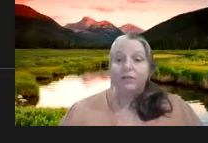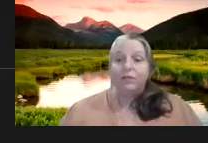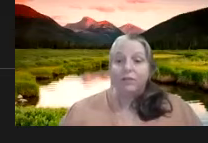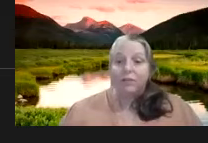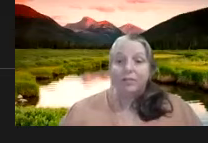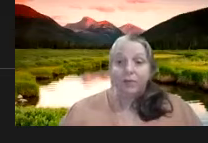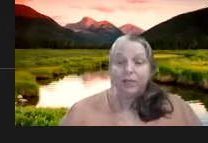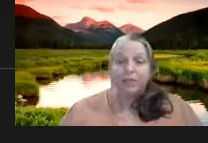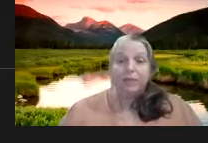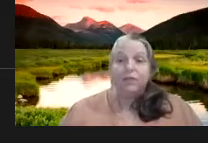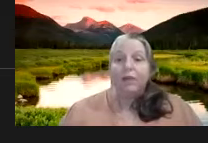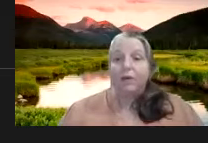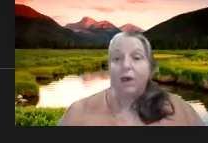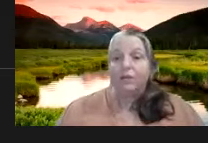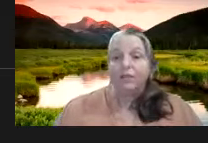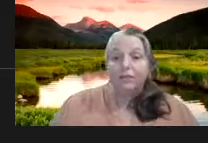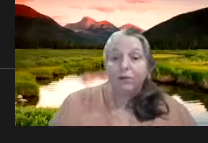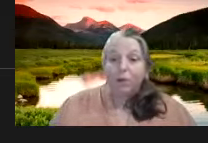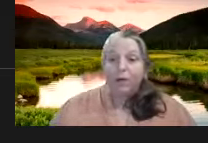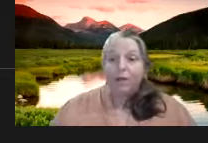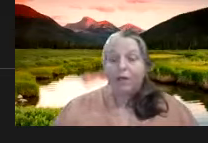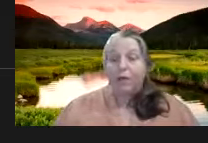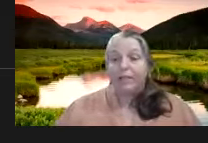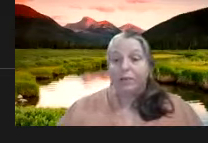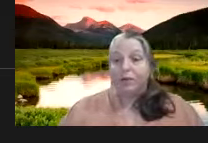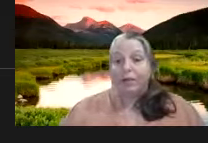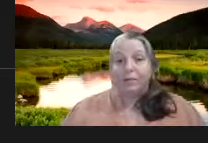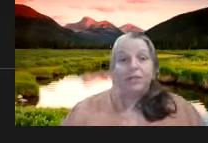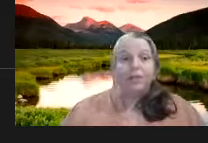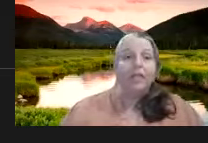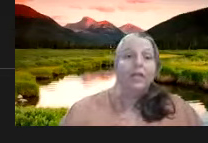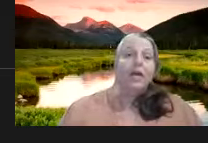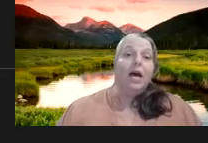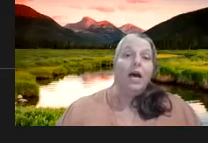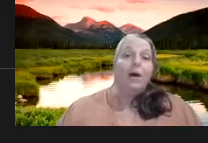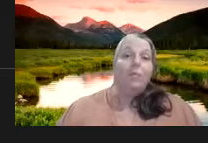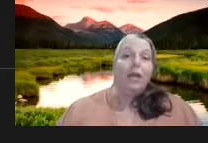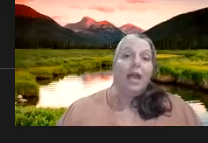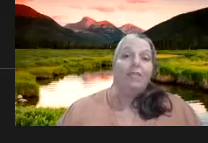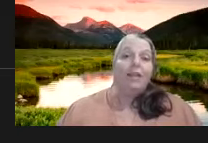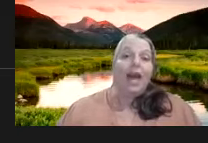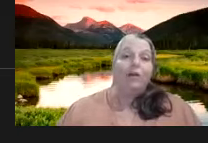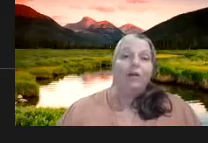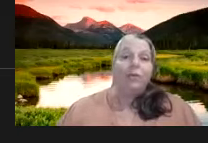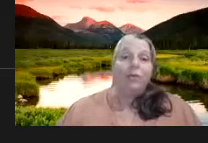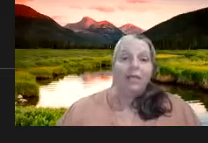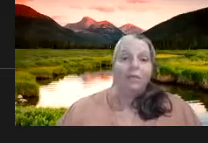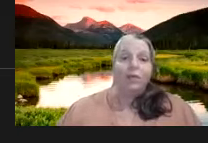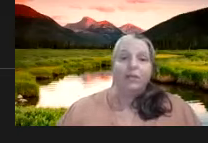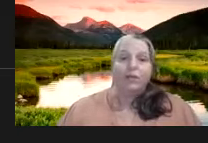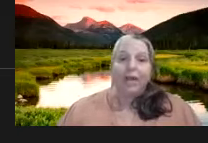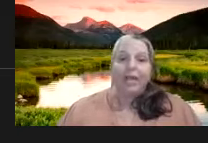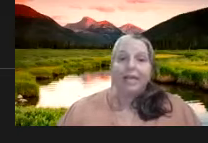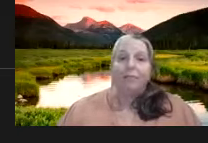youth and students with disabilities, whether they were college level or in high school or elementary. And then how can you get